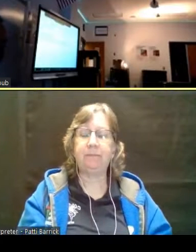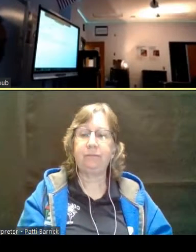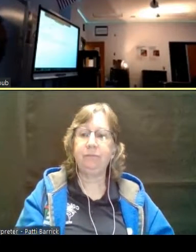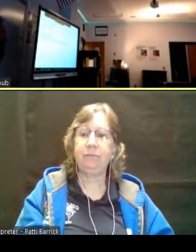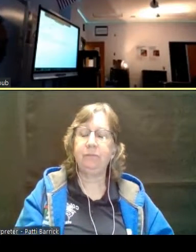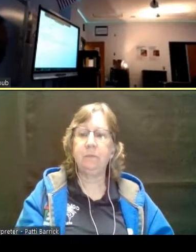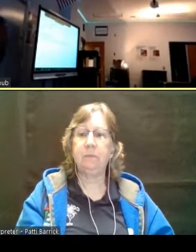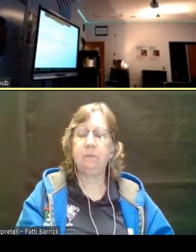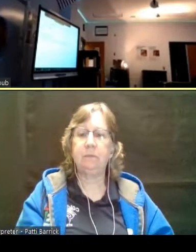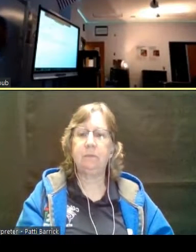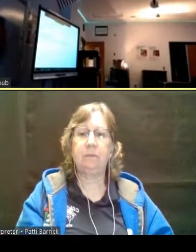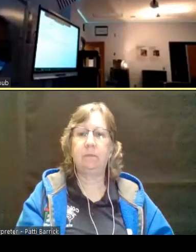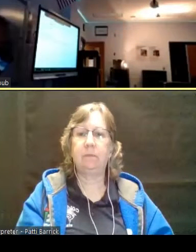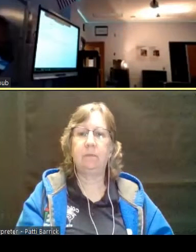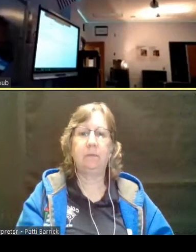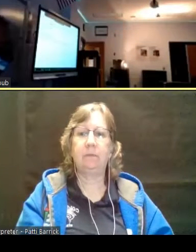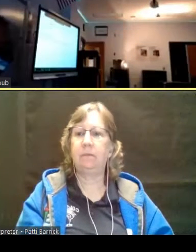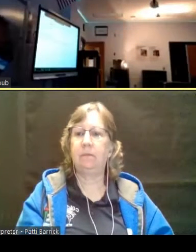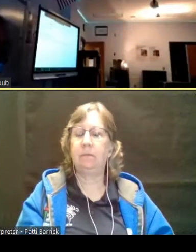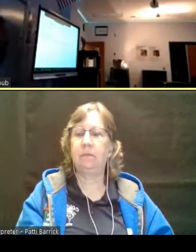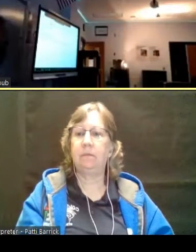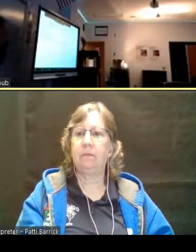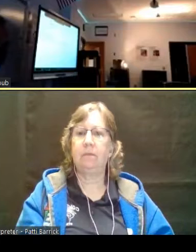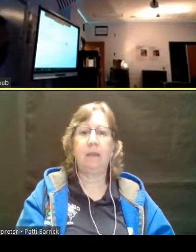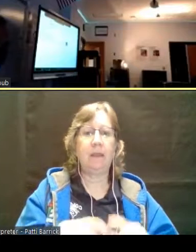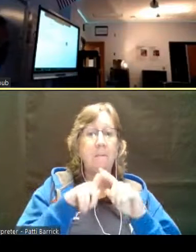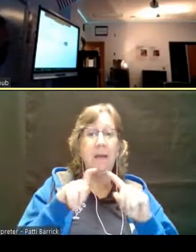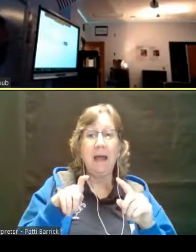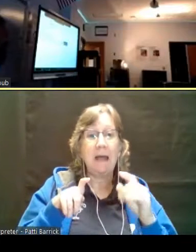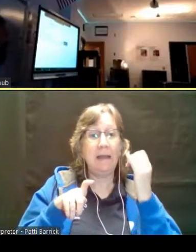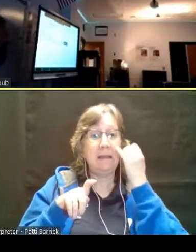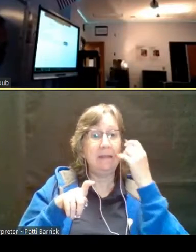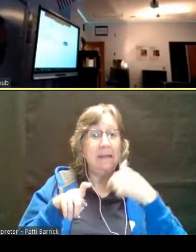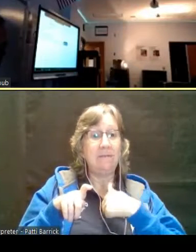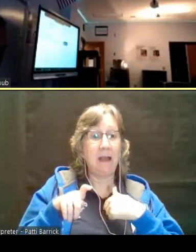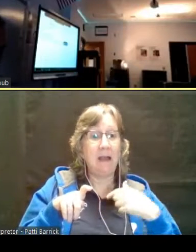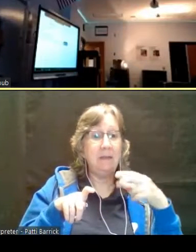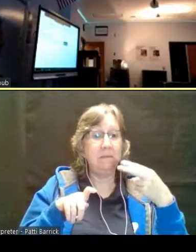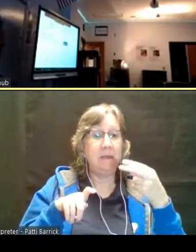as a hacker, I can say